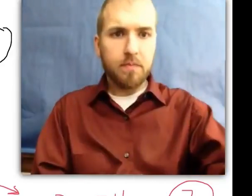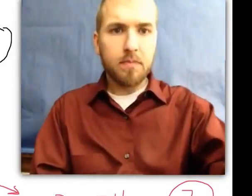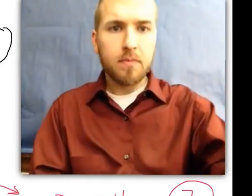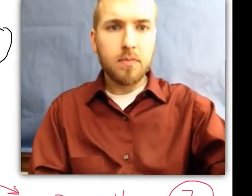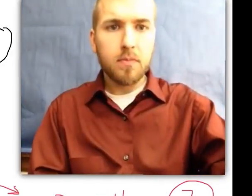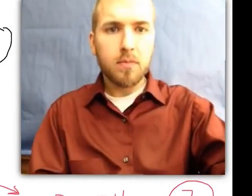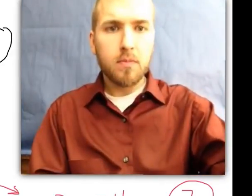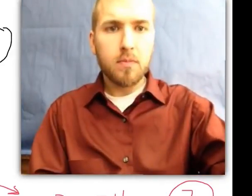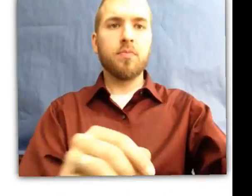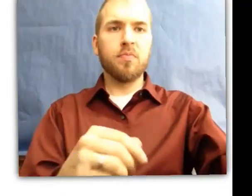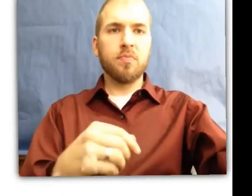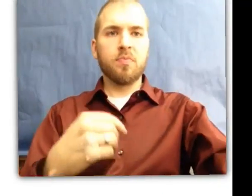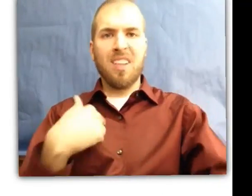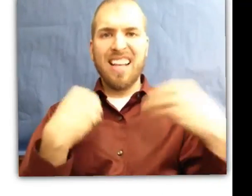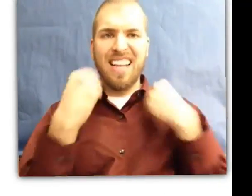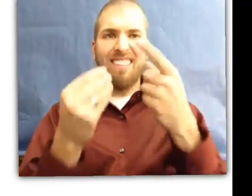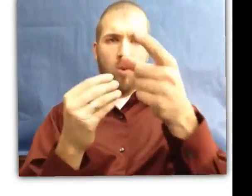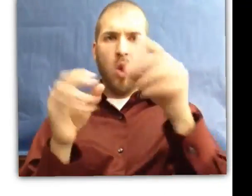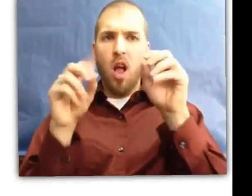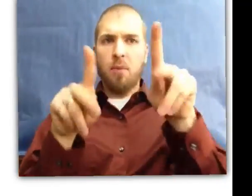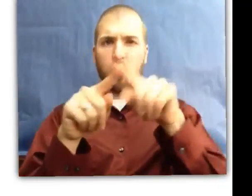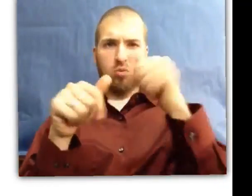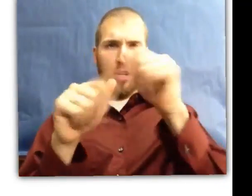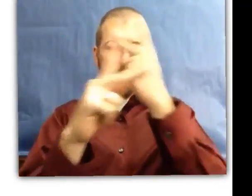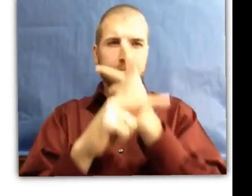Okay, so I hope that everything's clear so far.